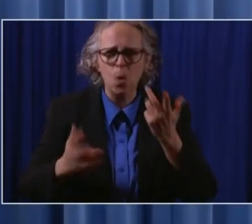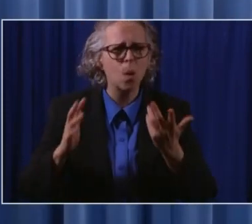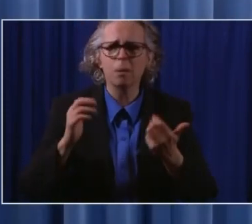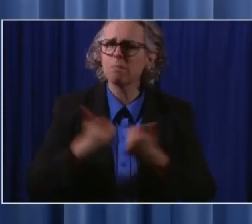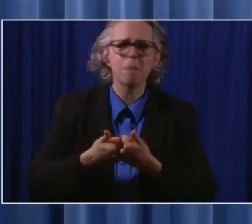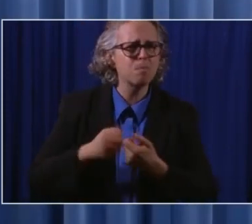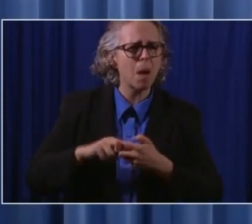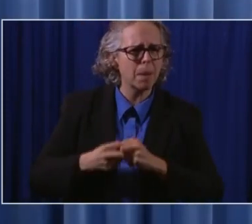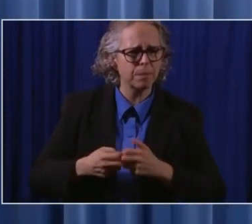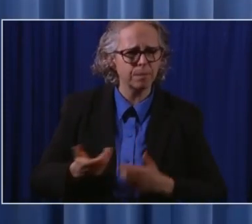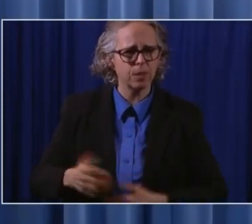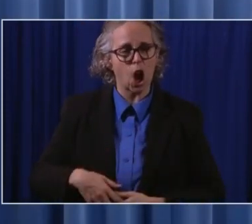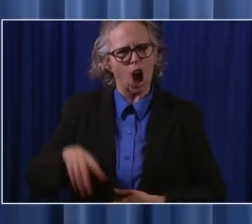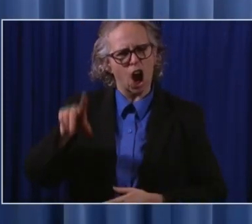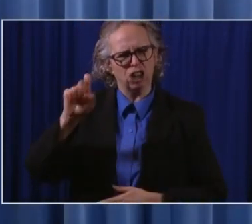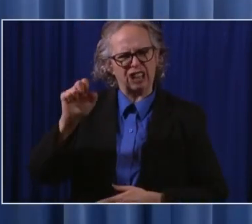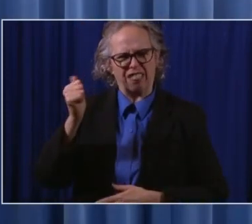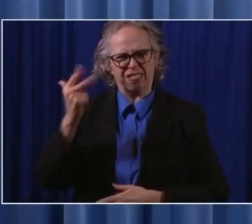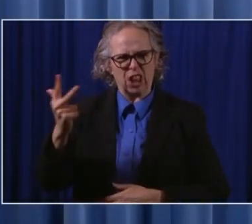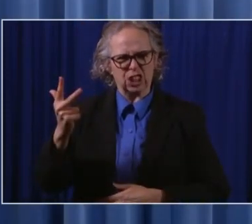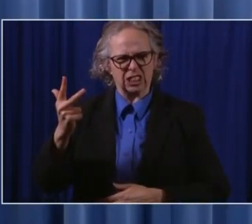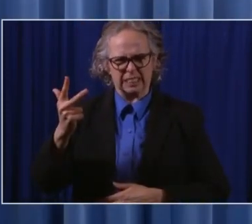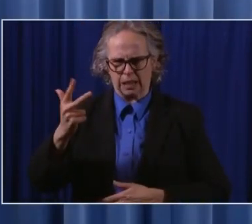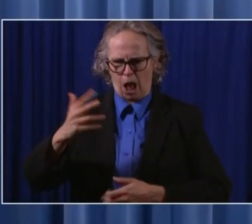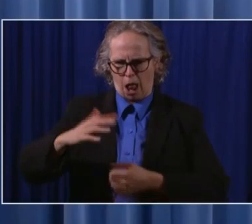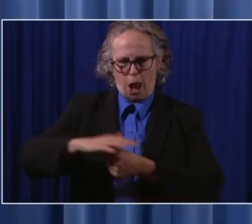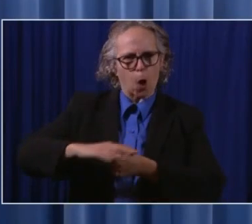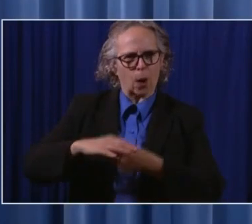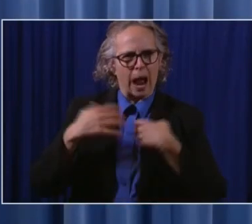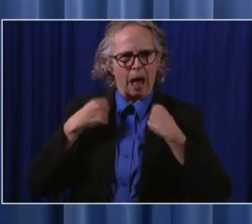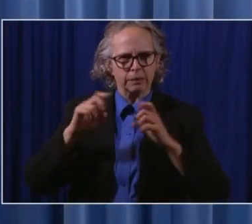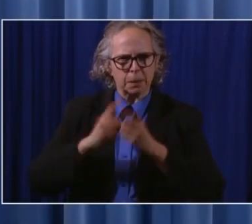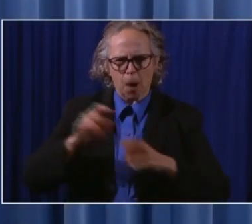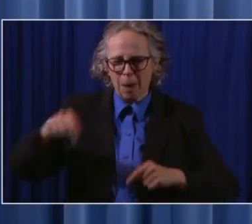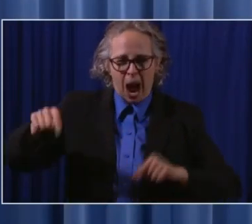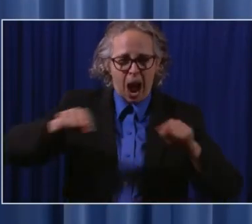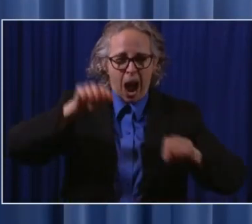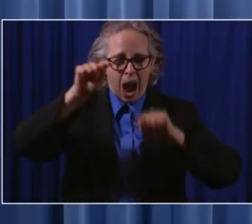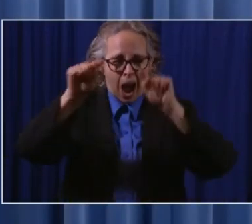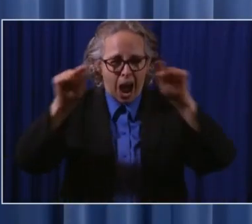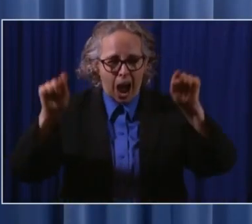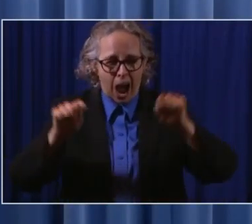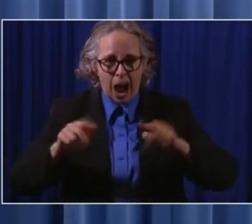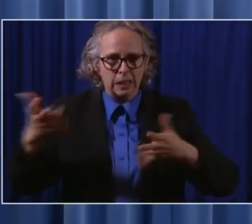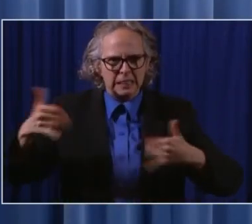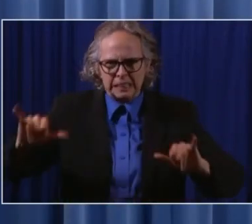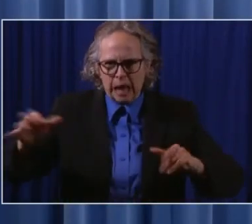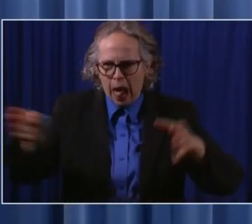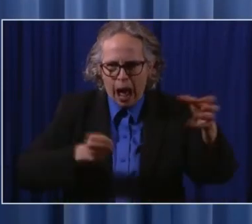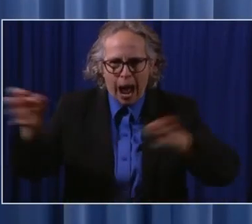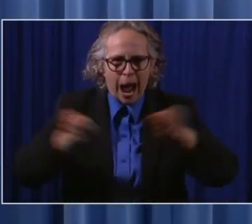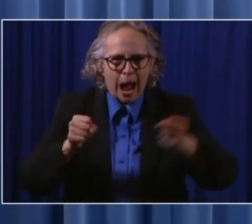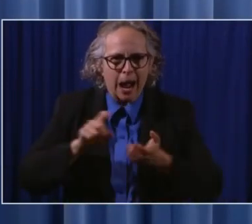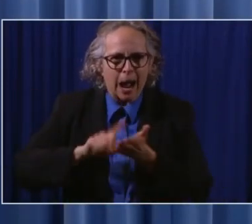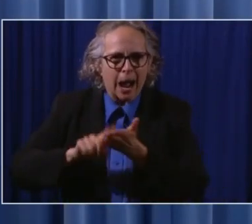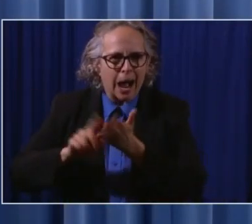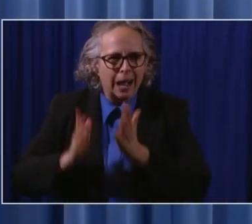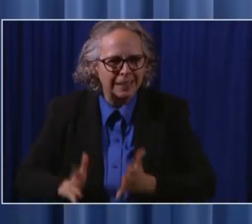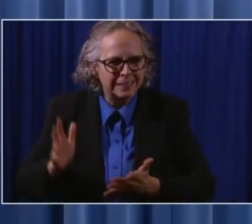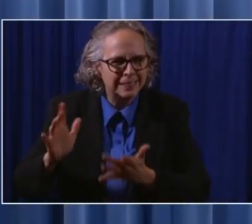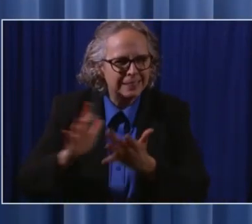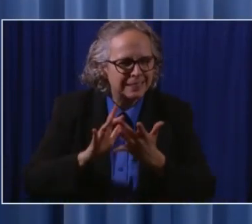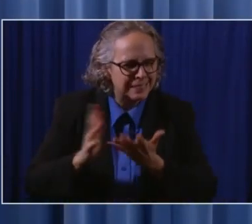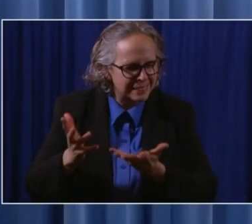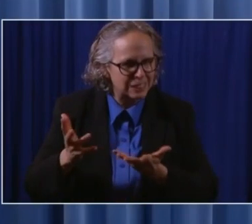departments that are doing tracing, and we're trying to get a better way to compile all that data as it